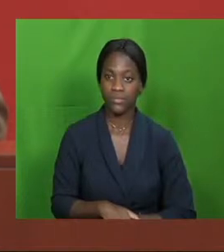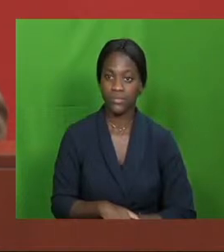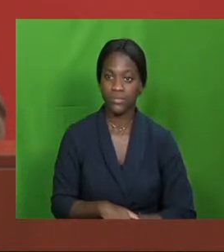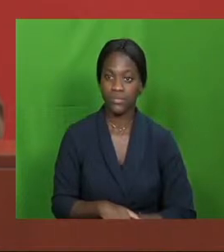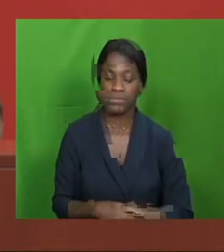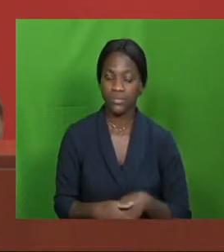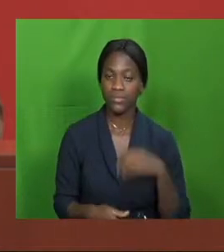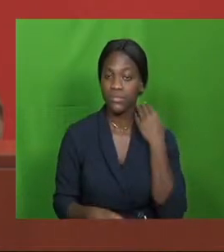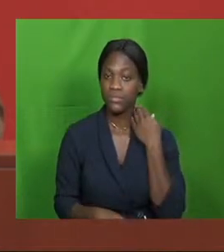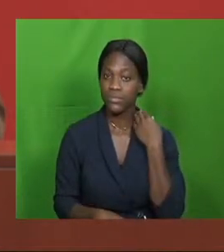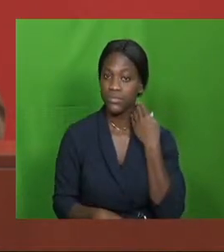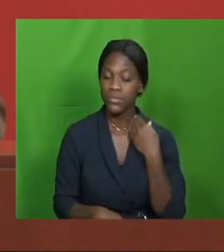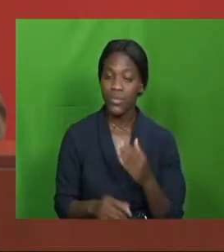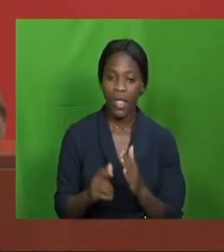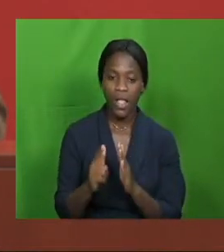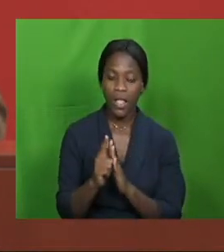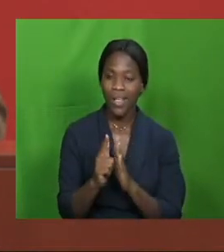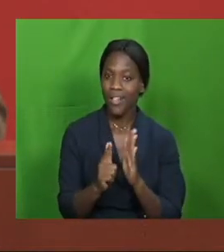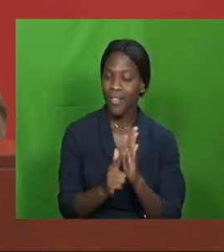This provision